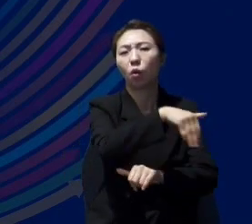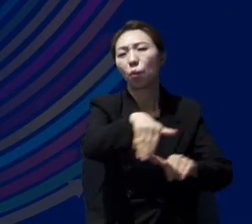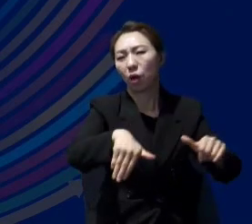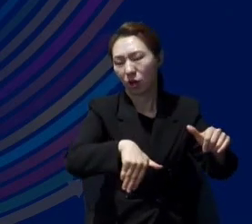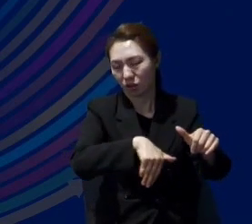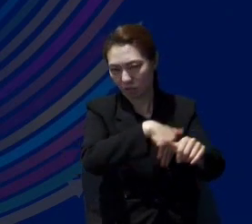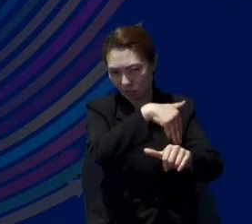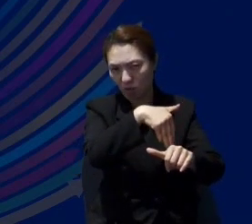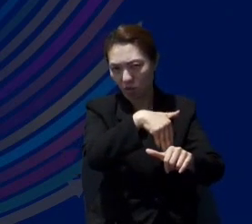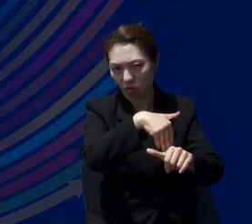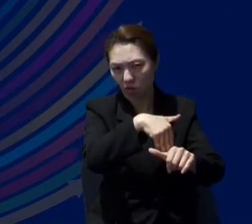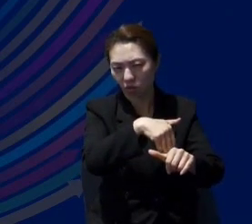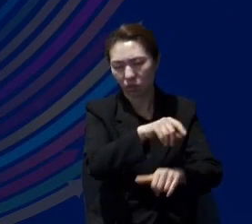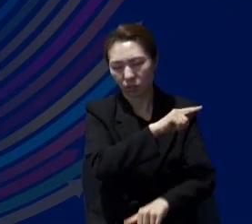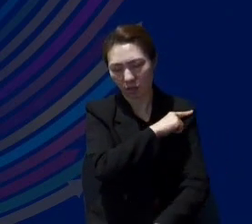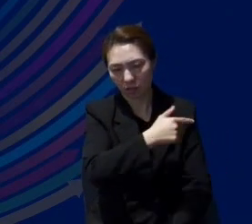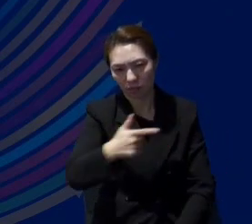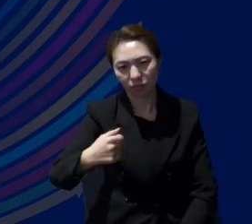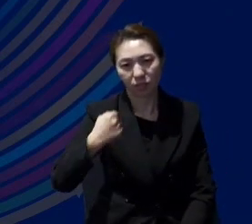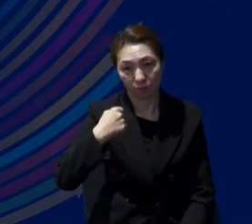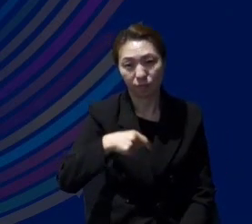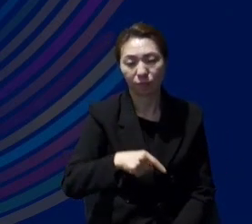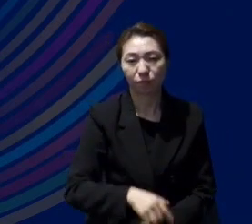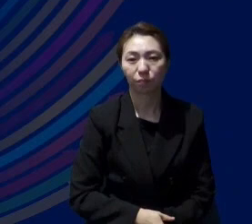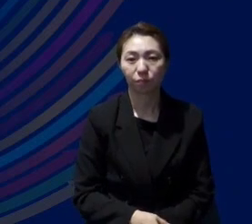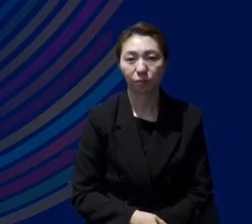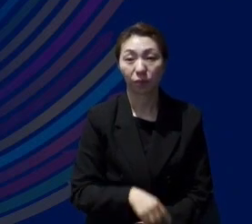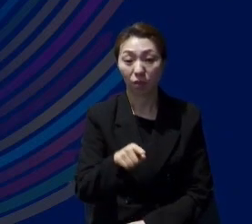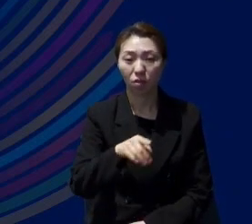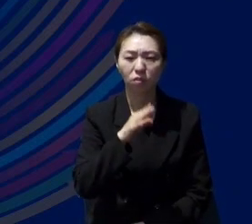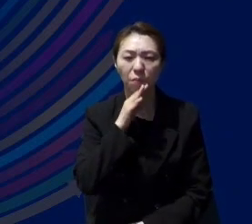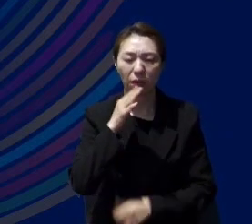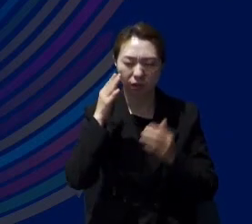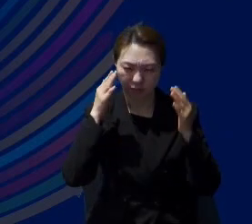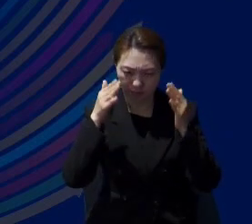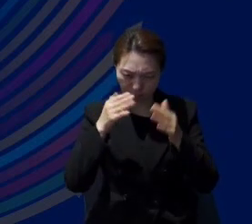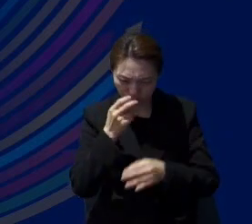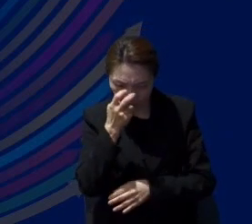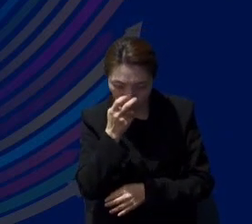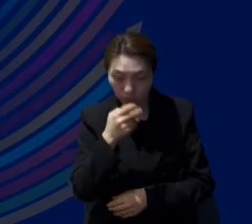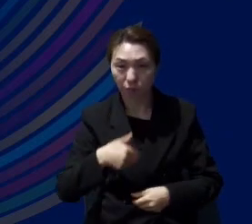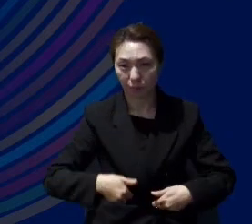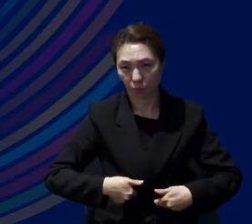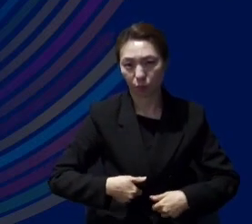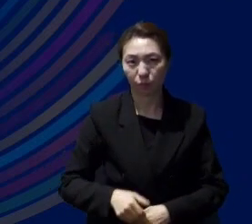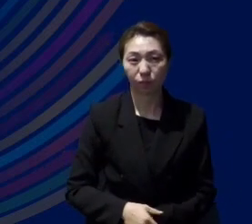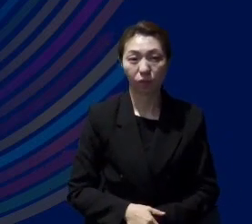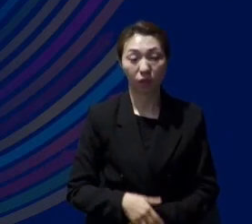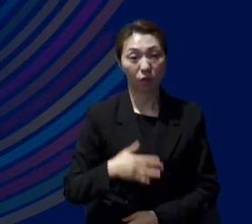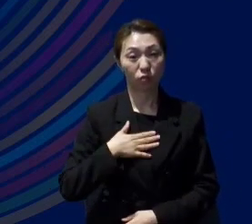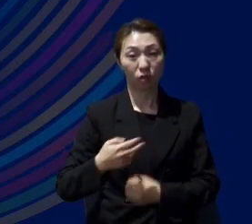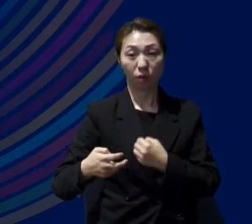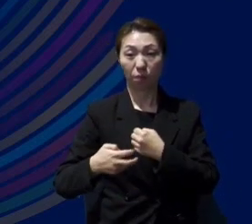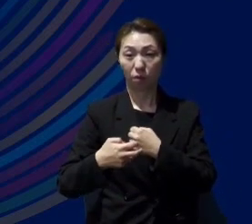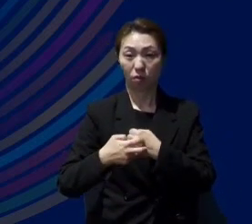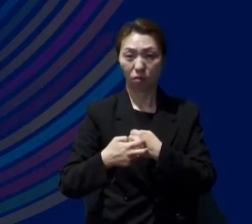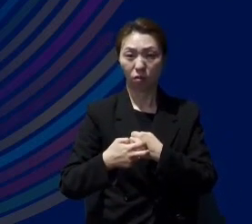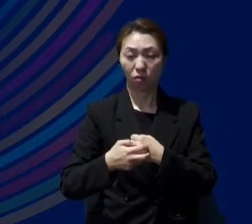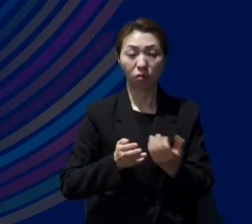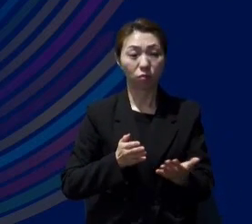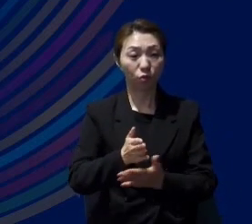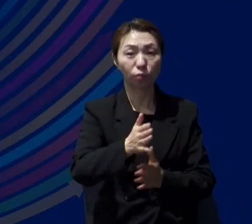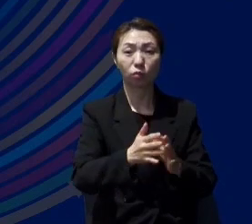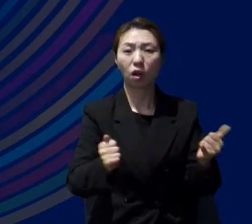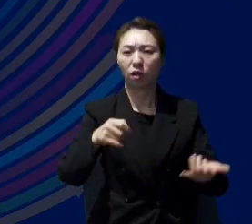And as health professionals, as a health community, why is this important? Because the United Nations